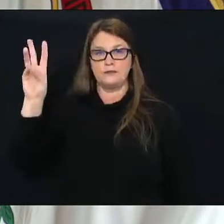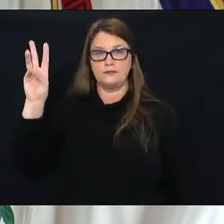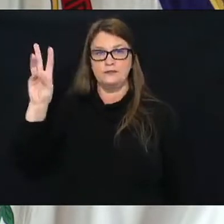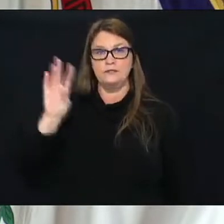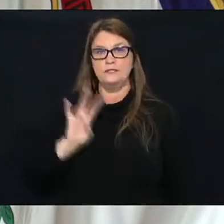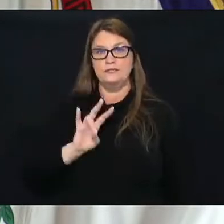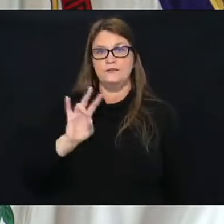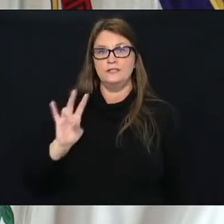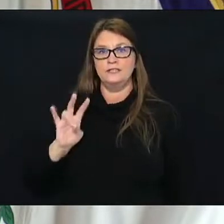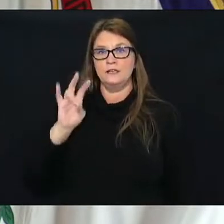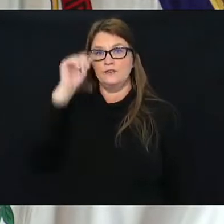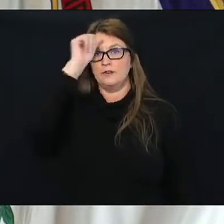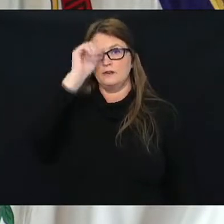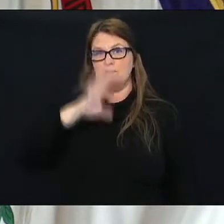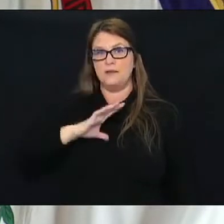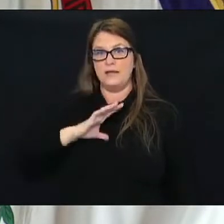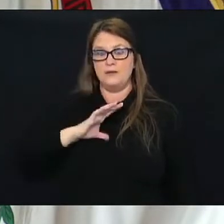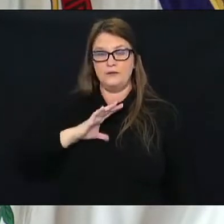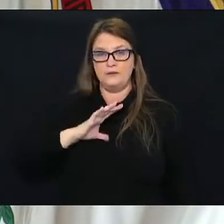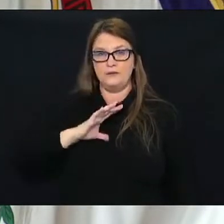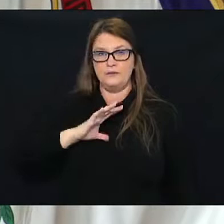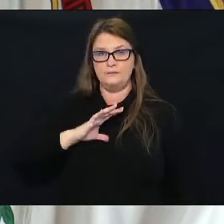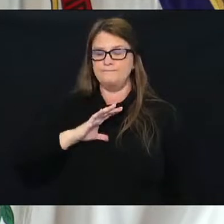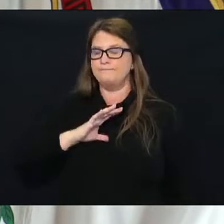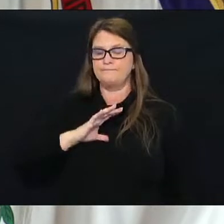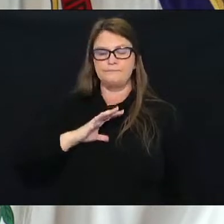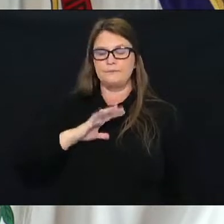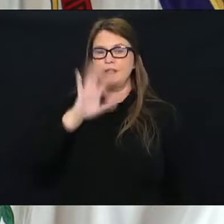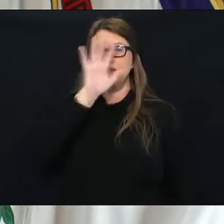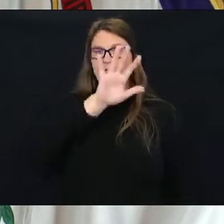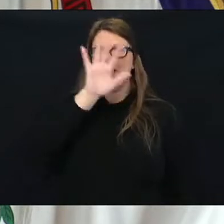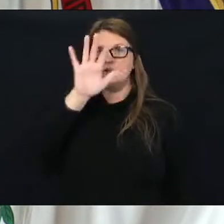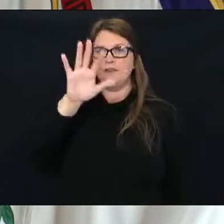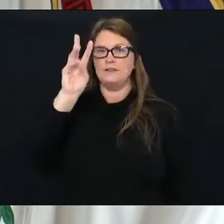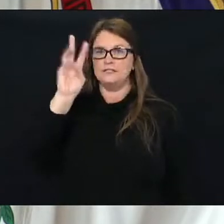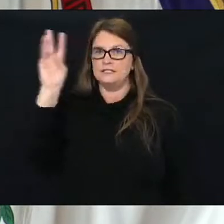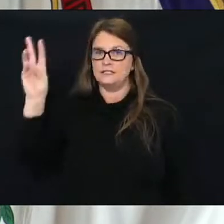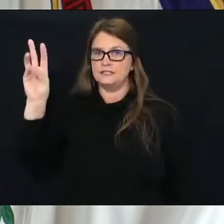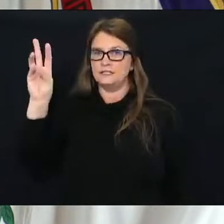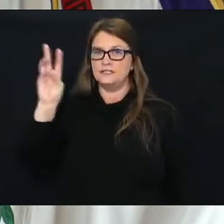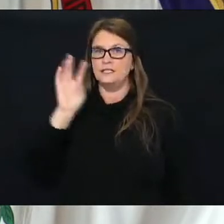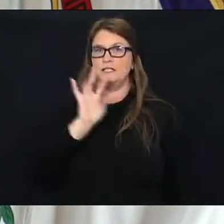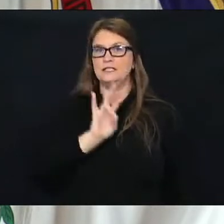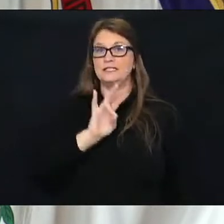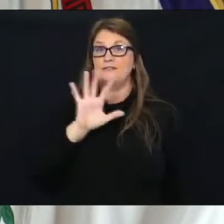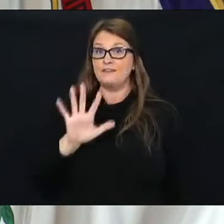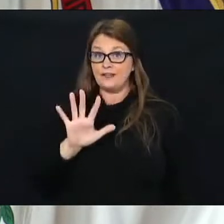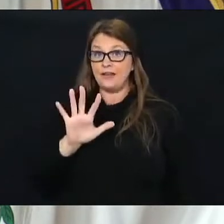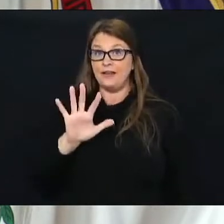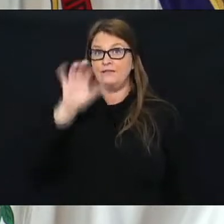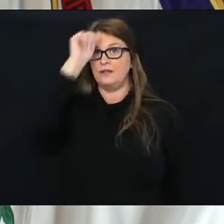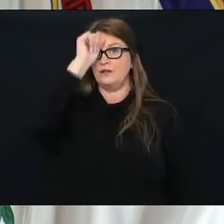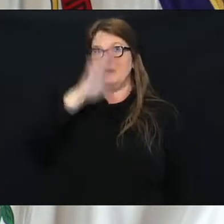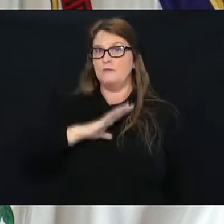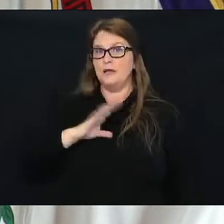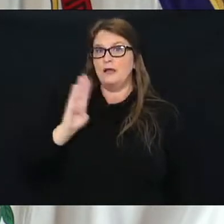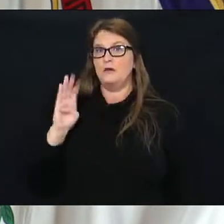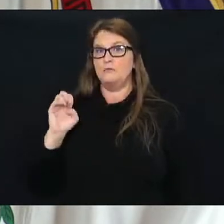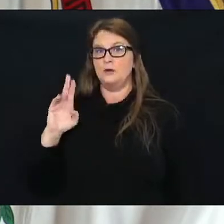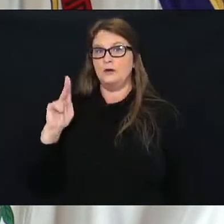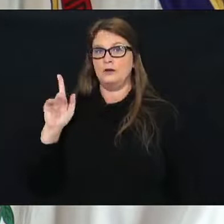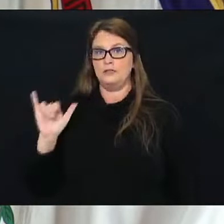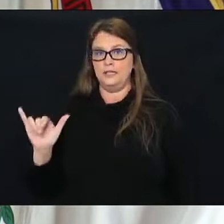a 77-year-old male. The 5,566th death, a 75-year-old male from Berkeley